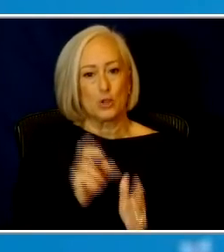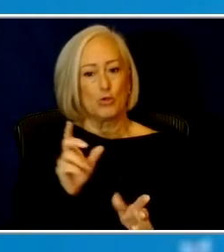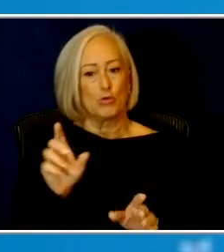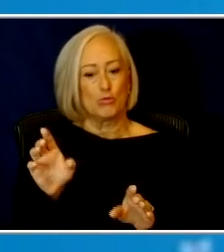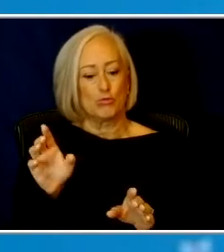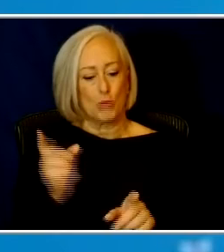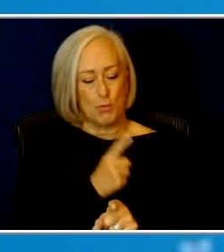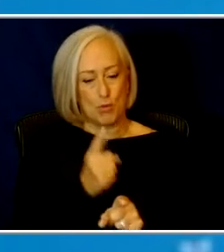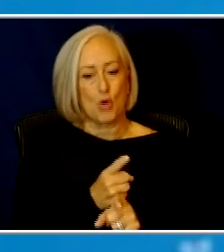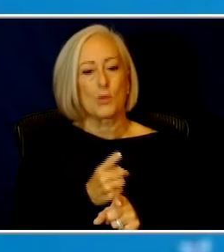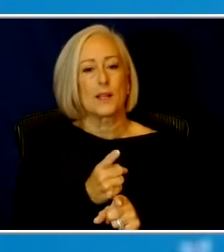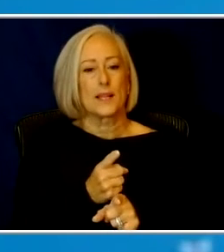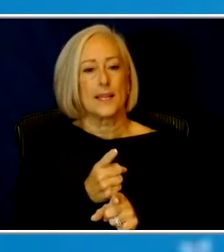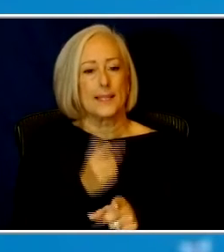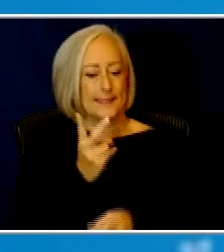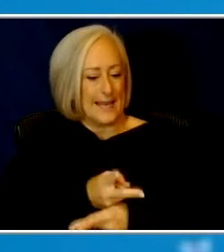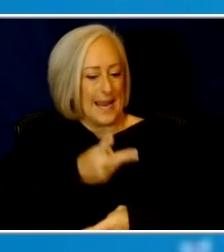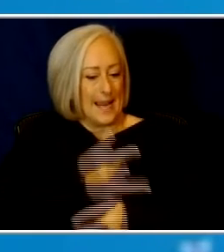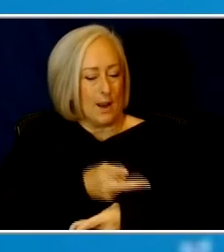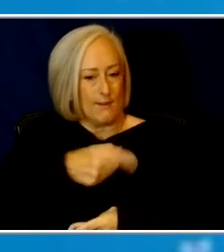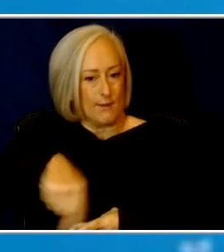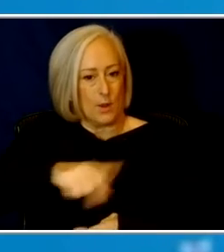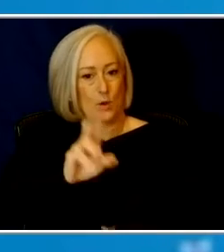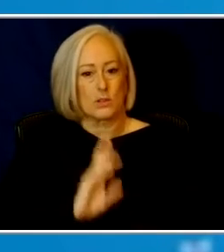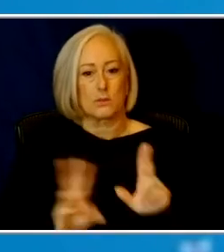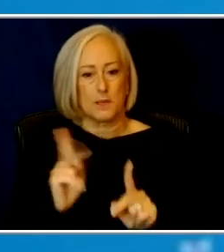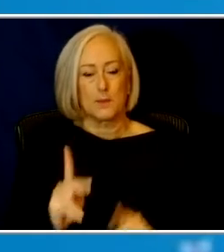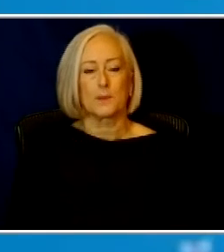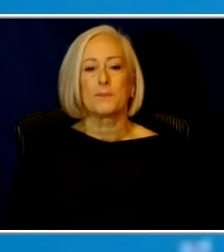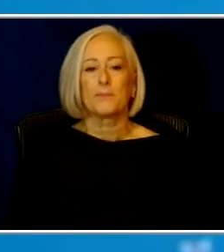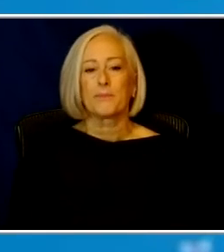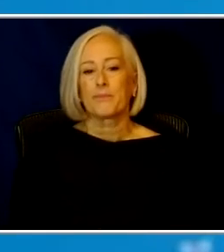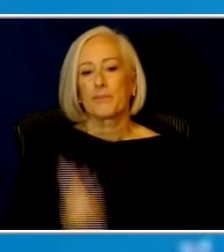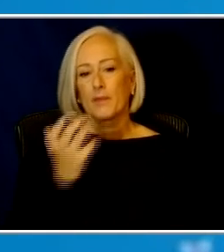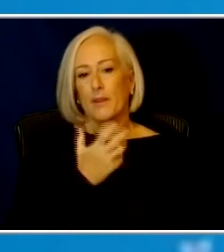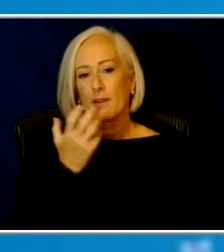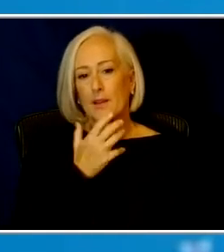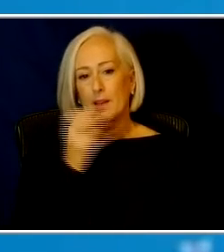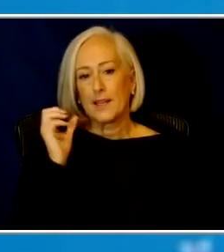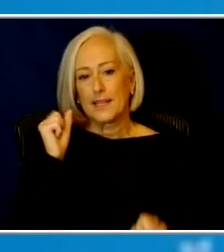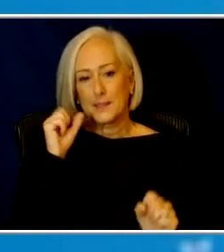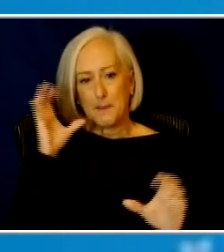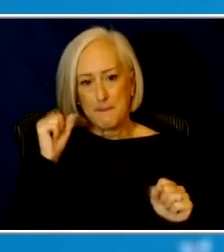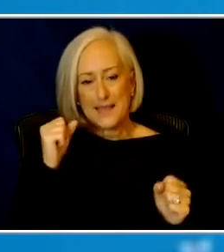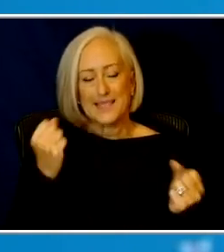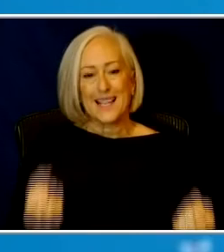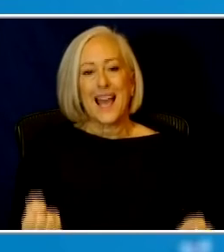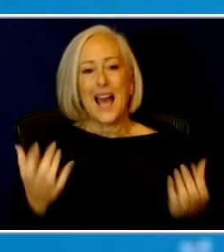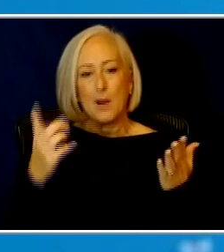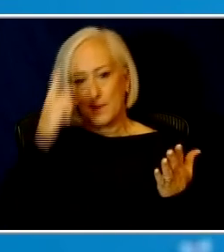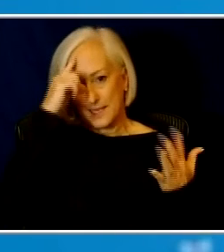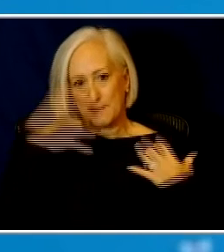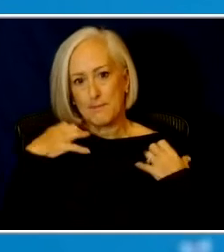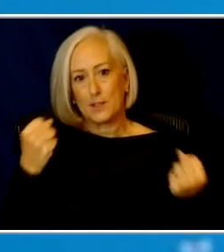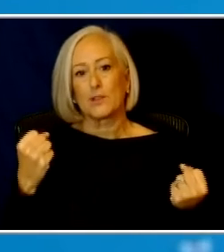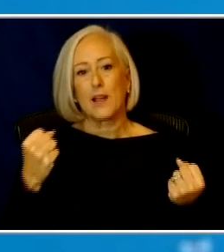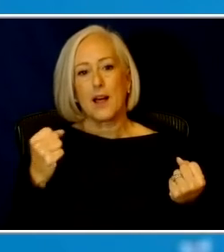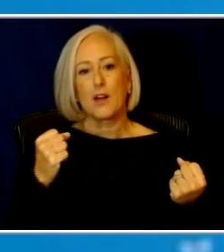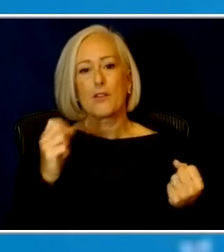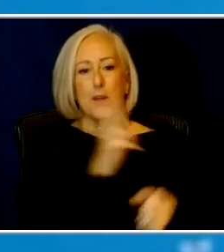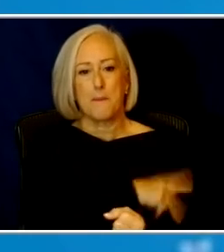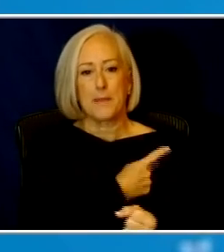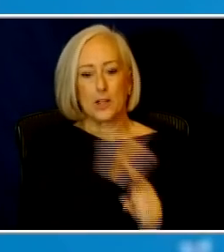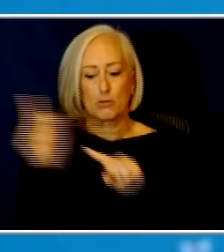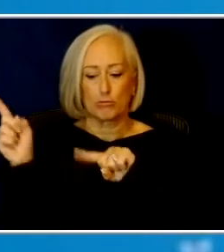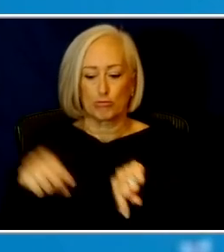those patients. It is amazing to me the number of mental health patients we're seeing come to our hospital on a daily